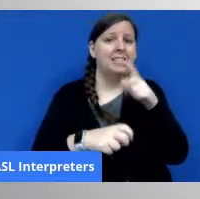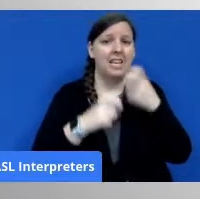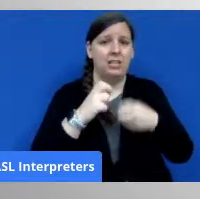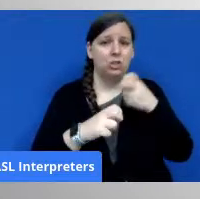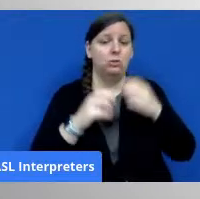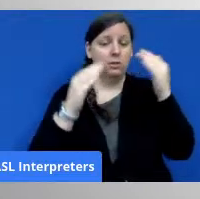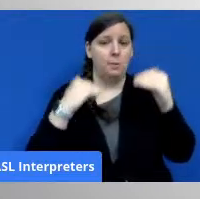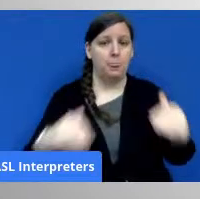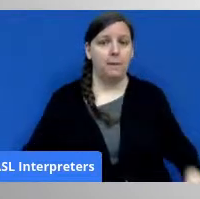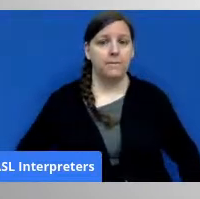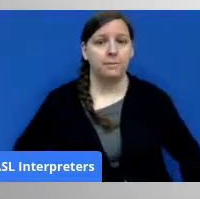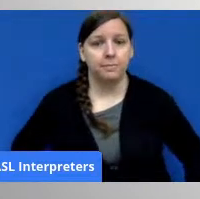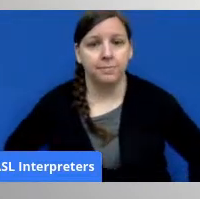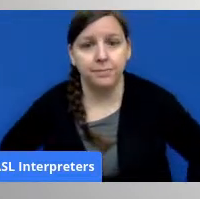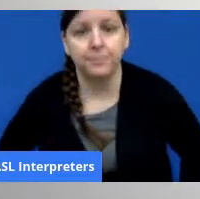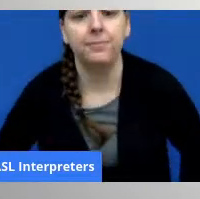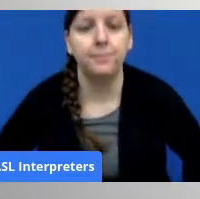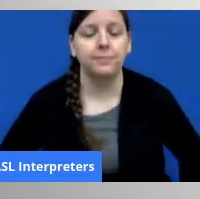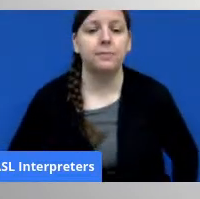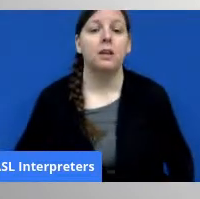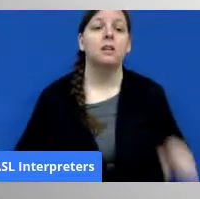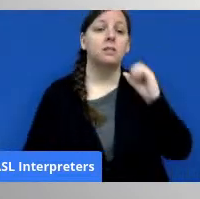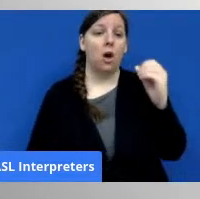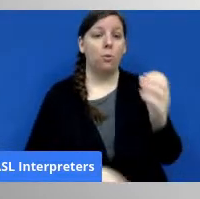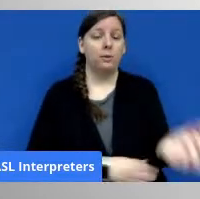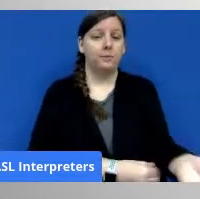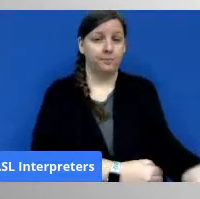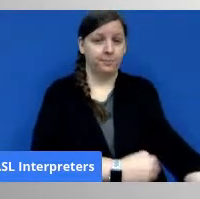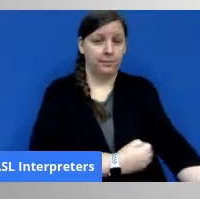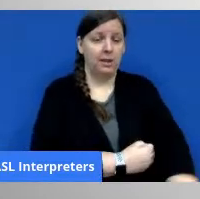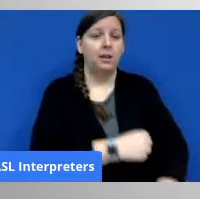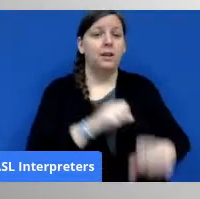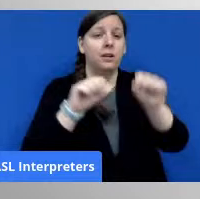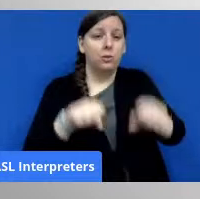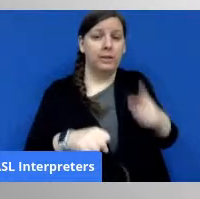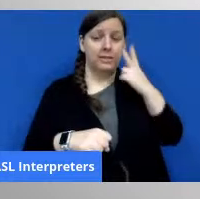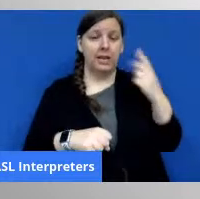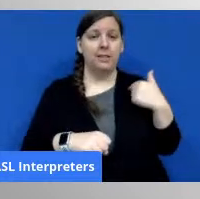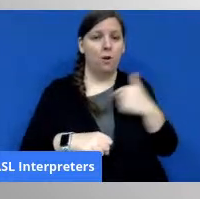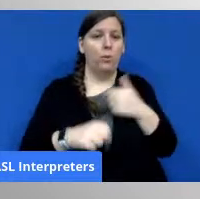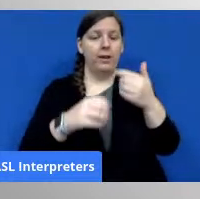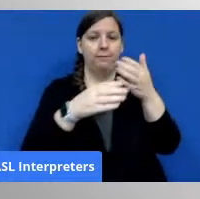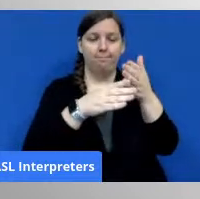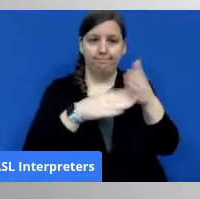So in the following slides, you're going to see that we've broken up our data into 4 categories. The full